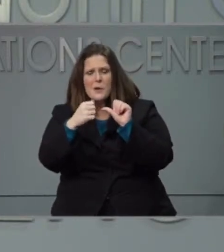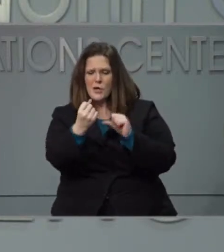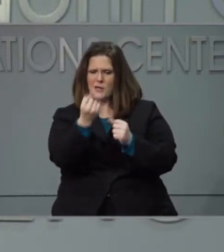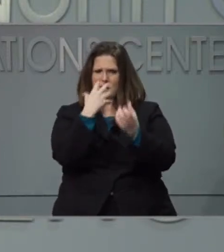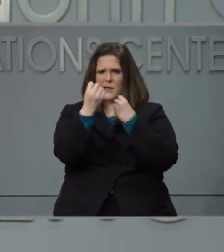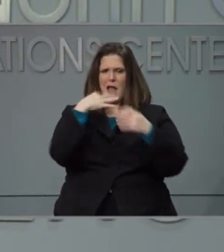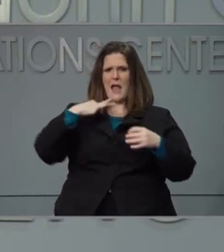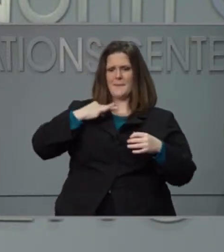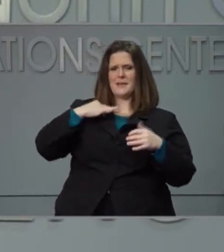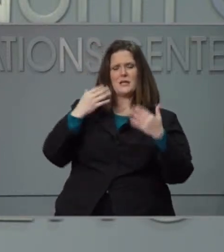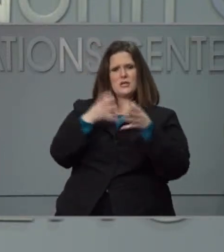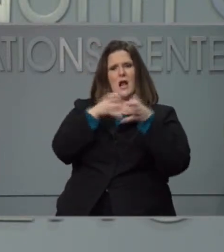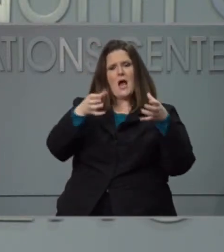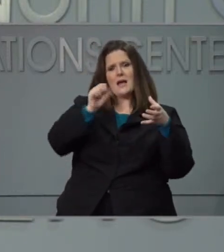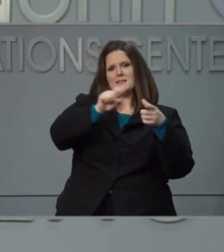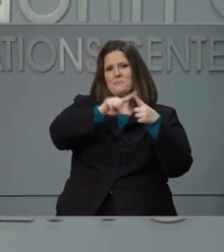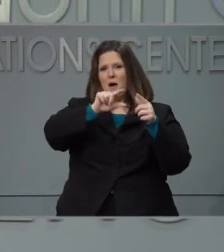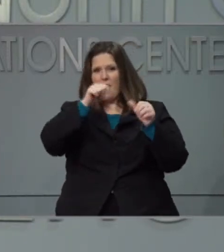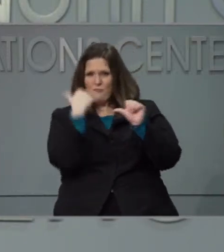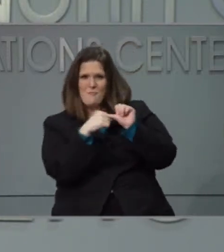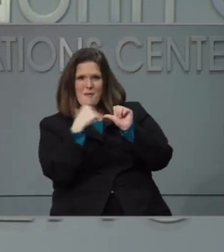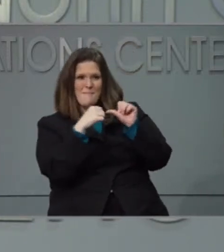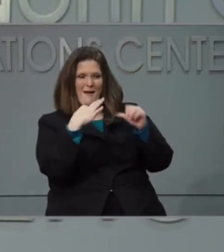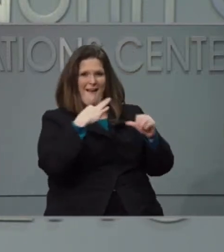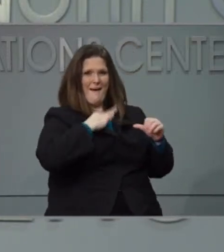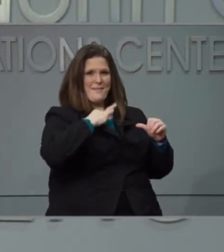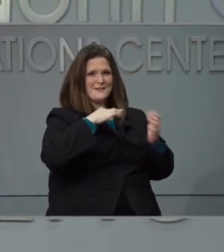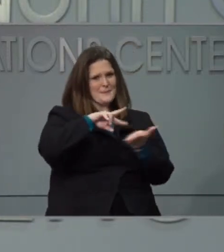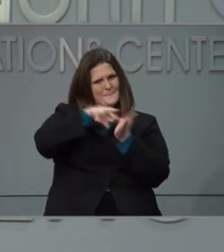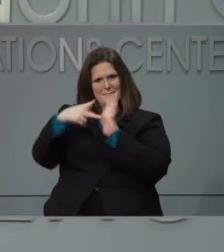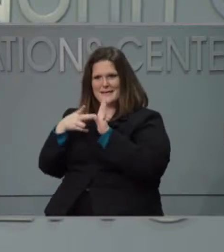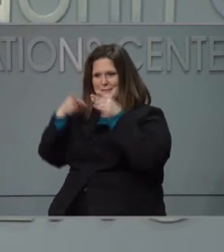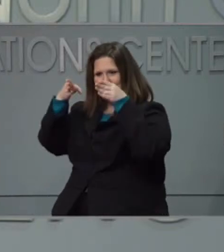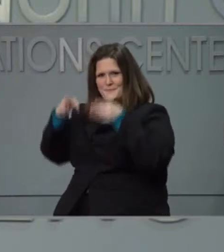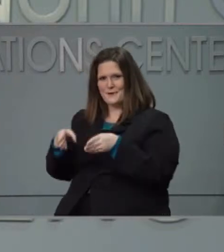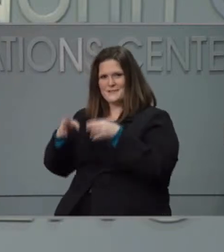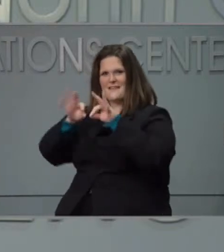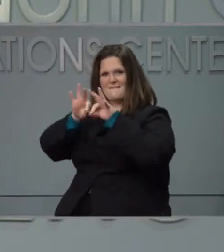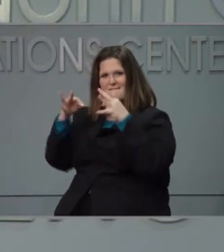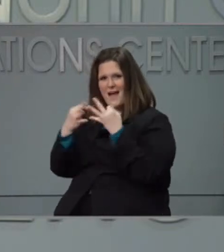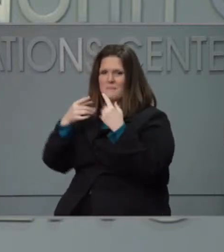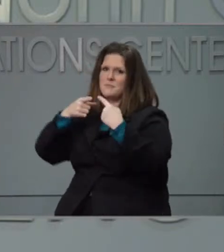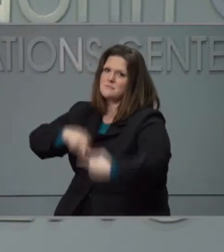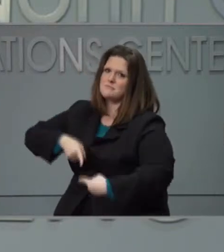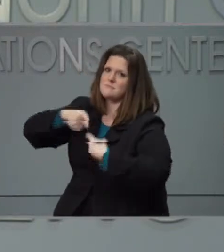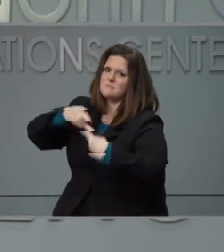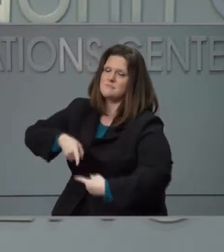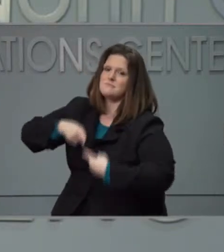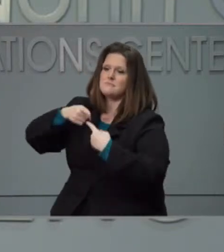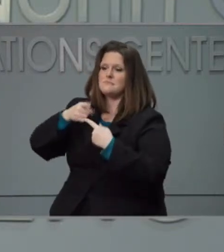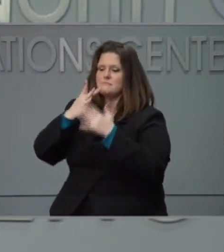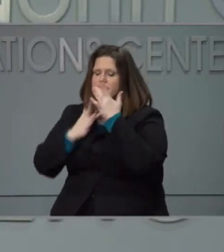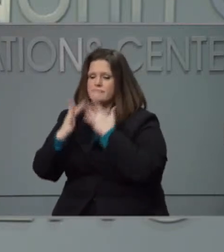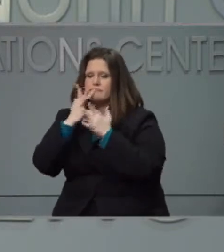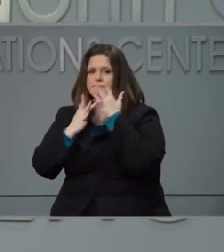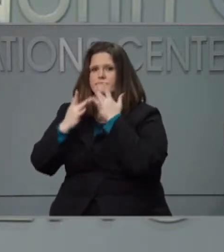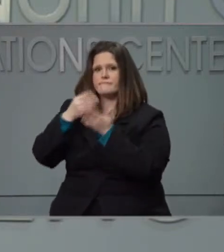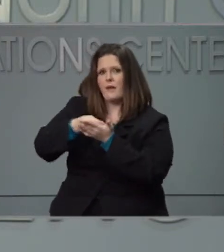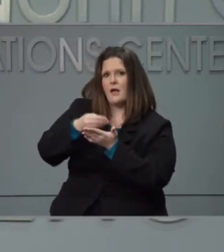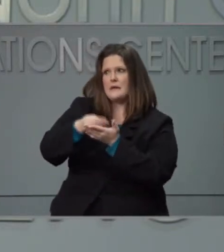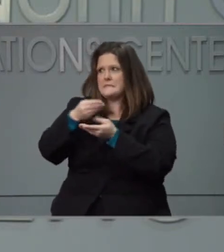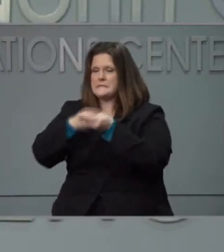than a number. Every single one of those applications represents a family having to make